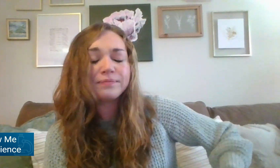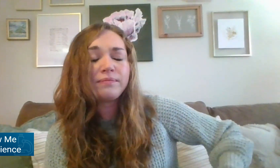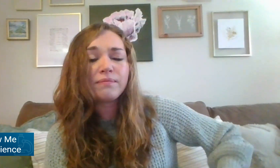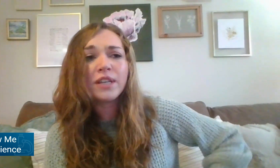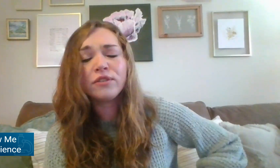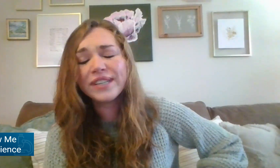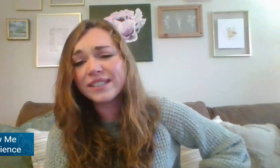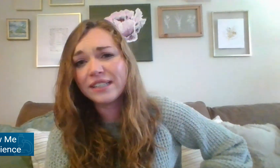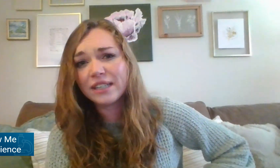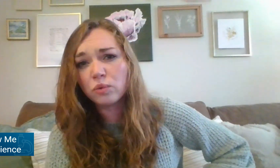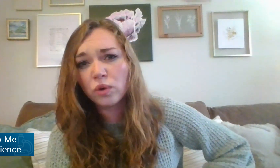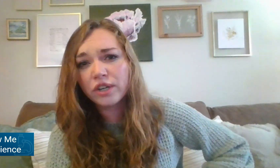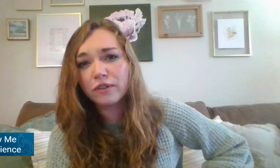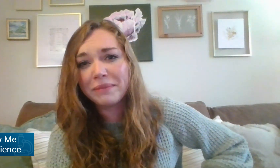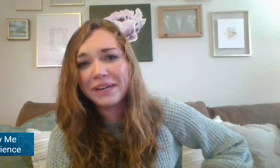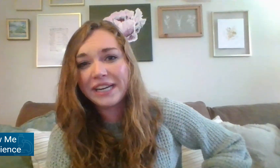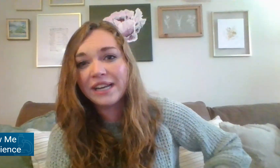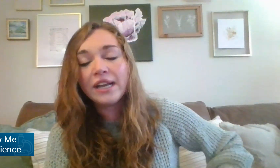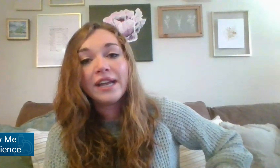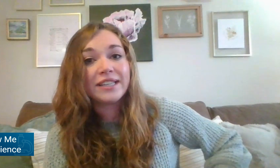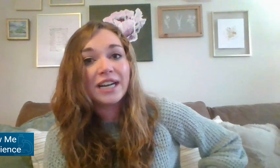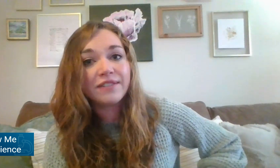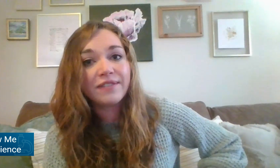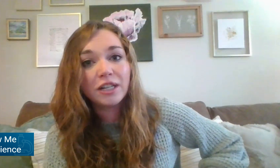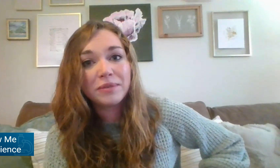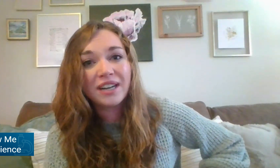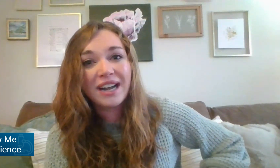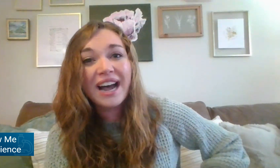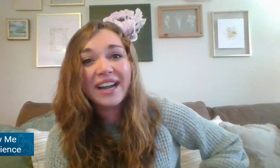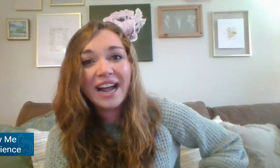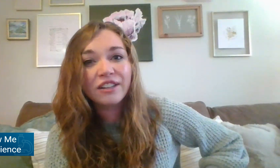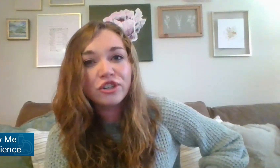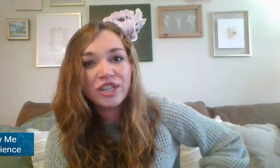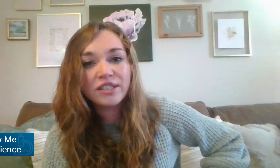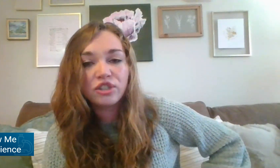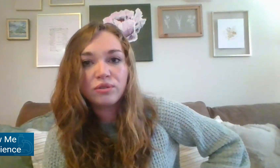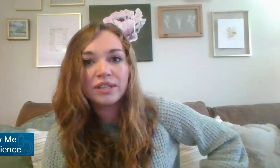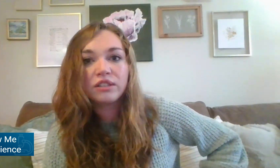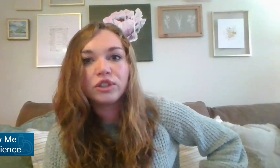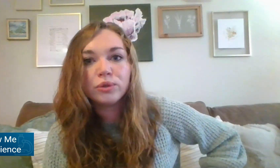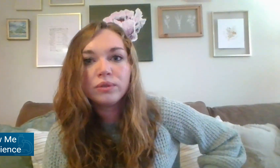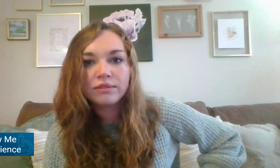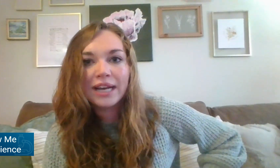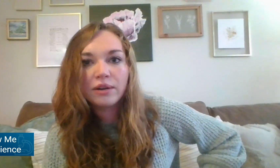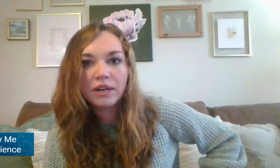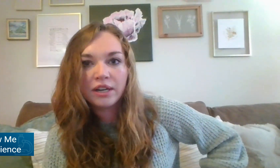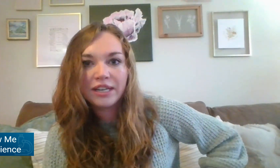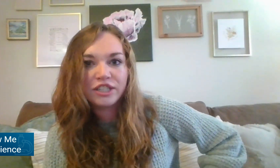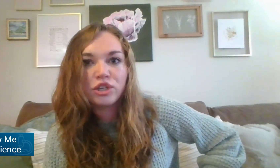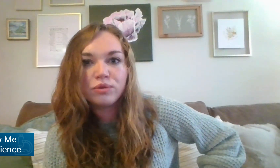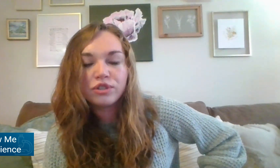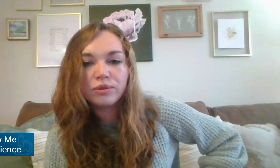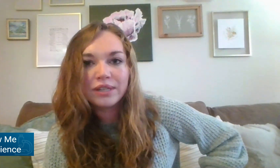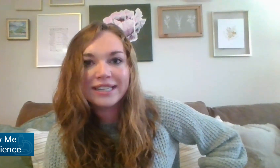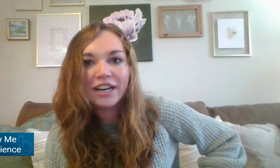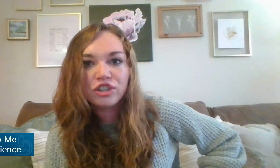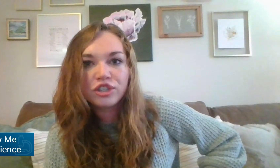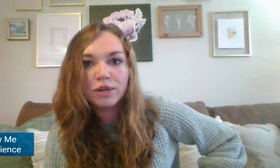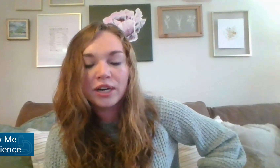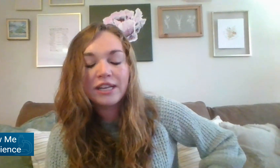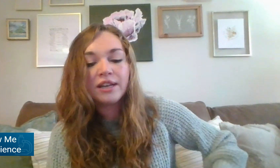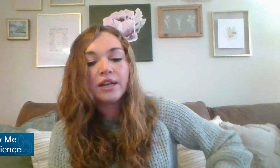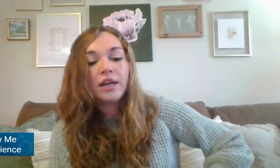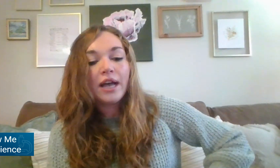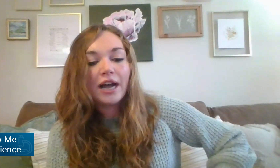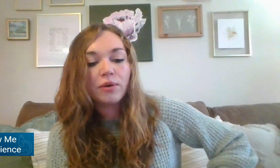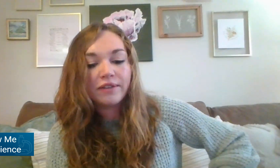stomach. The reason it didn't work for me is I developed high allergies to the glue that is used to attach it to